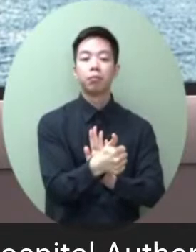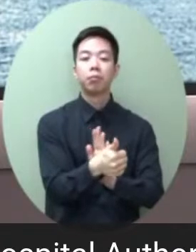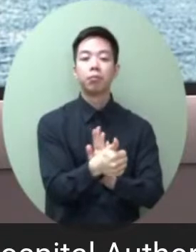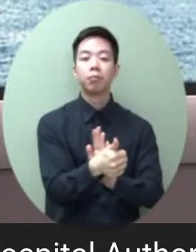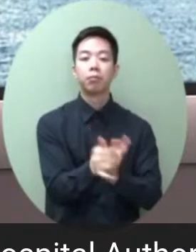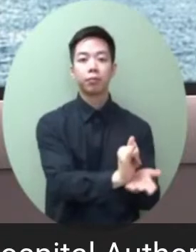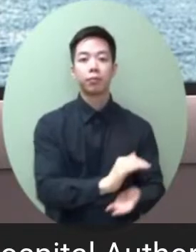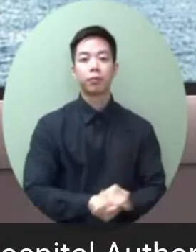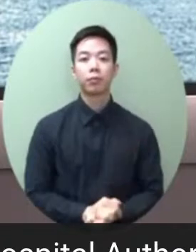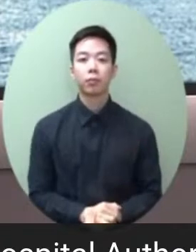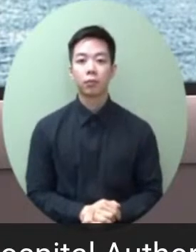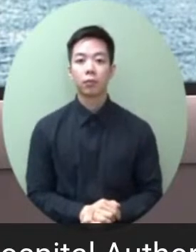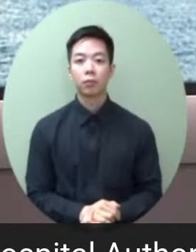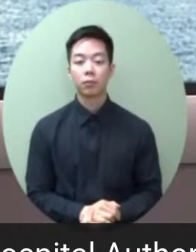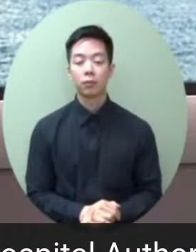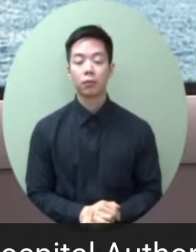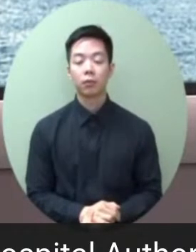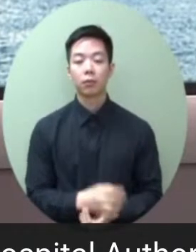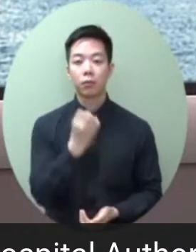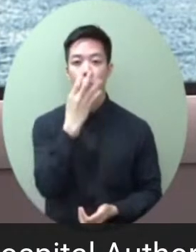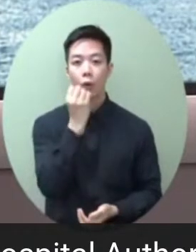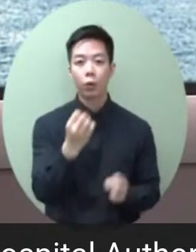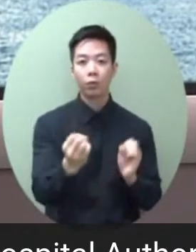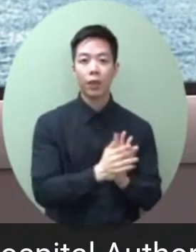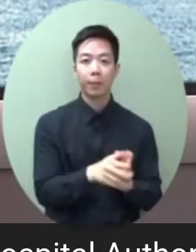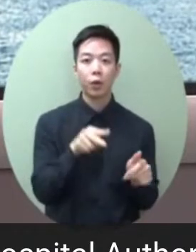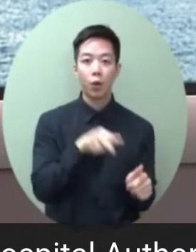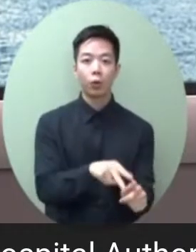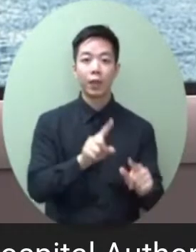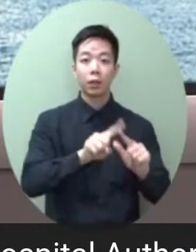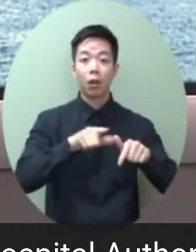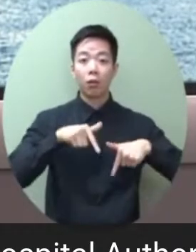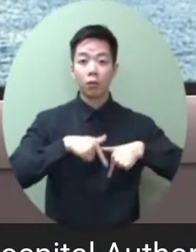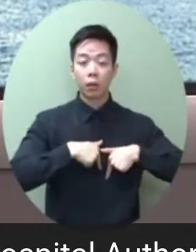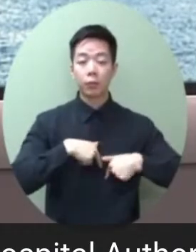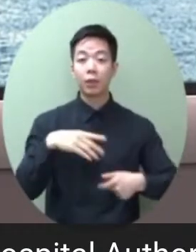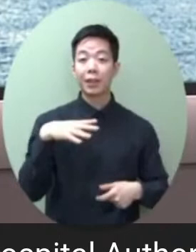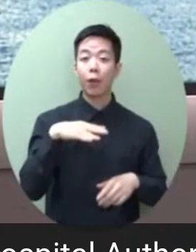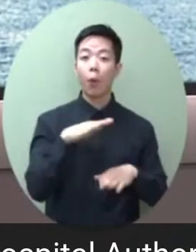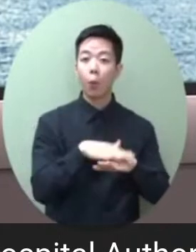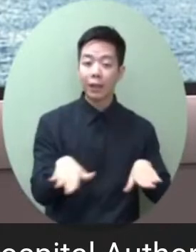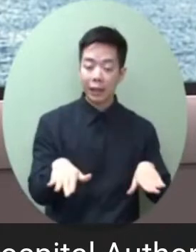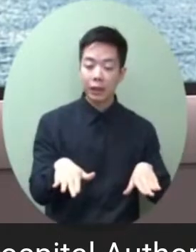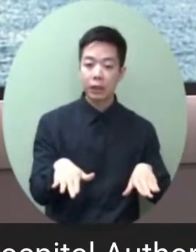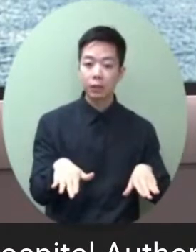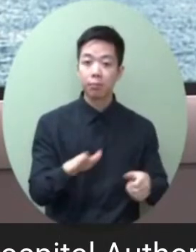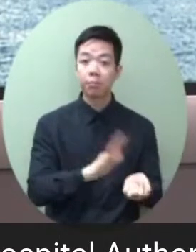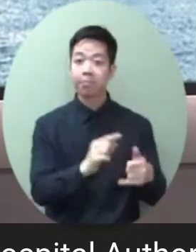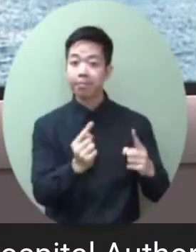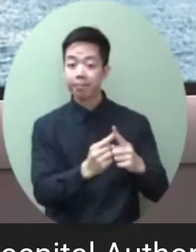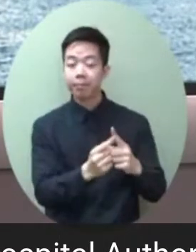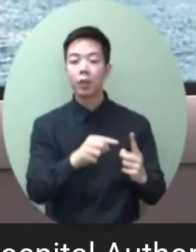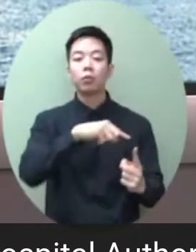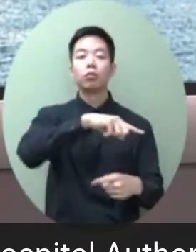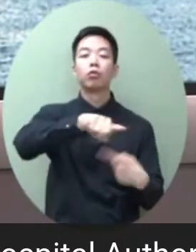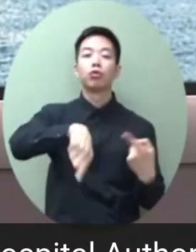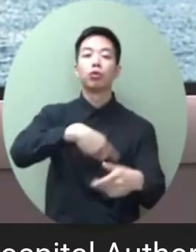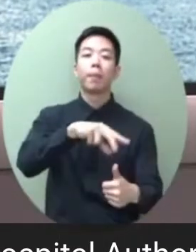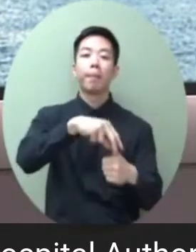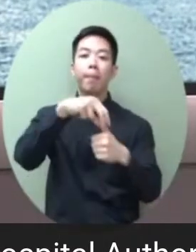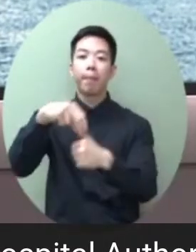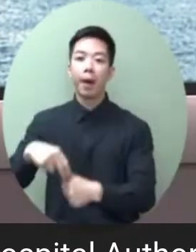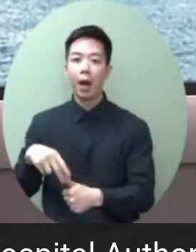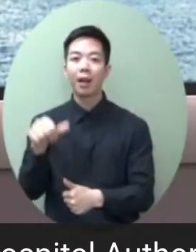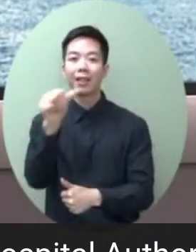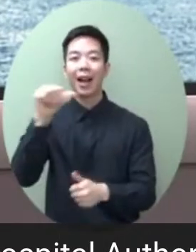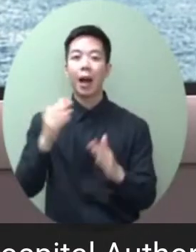admitted. We will gradually turn the Hong Kong infection control cases, stable cases, to